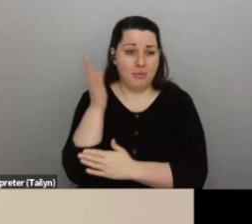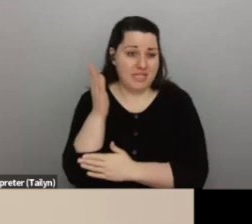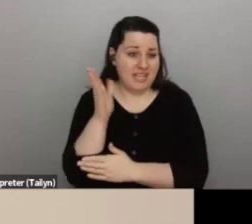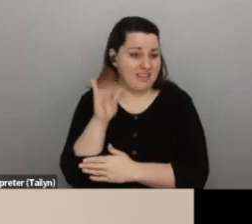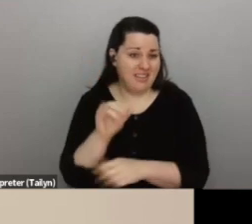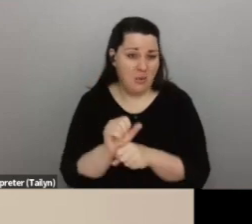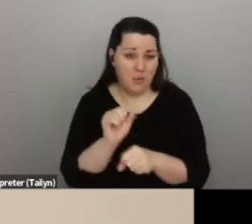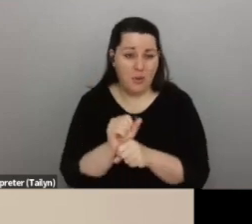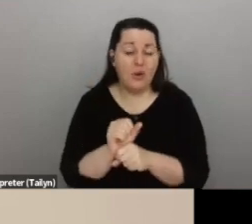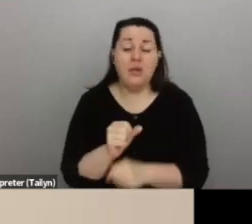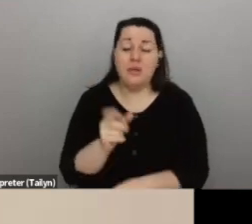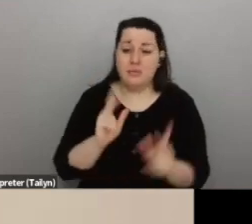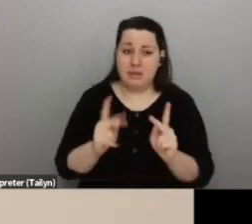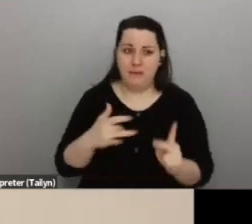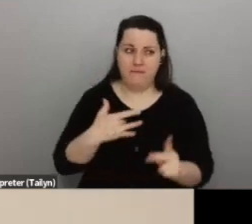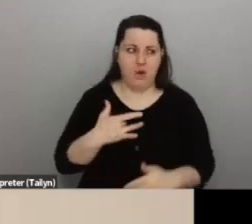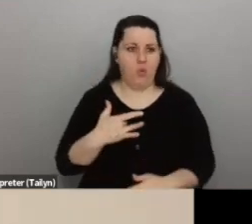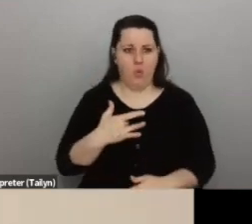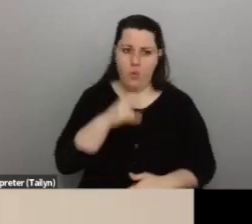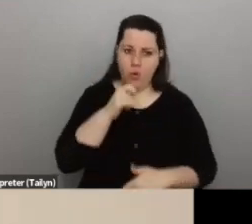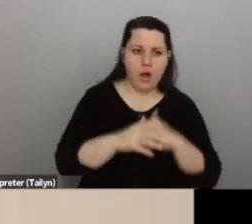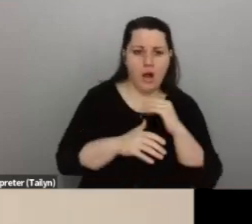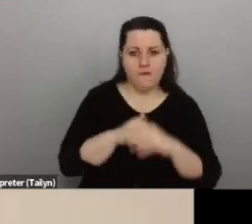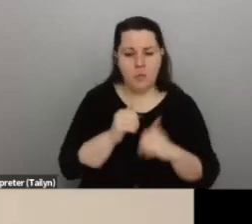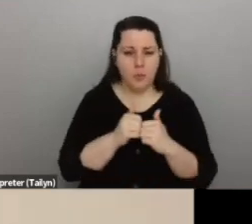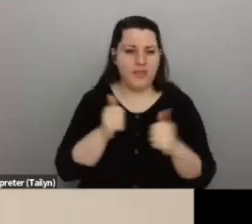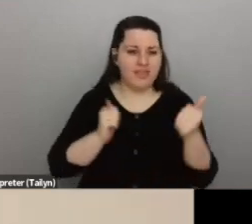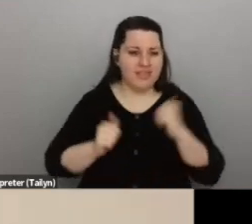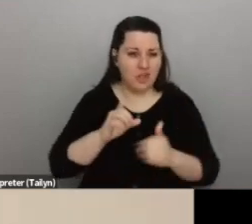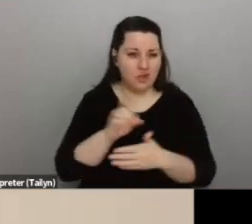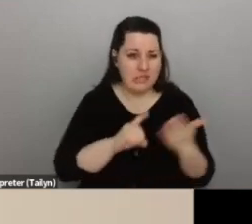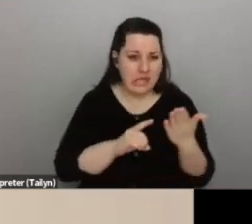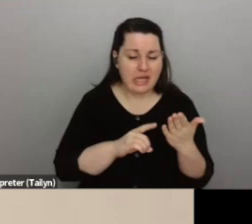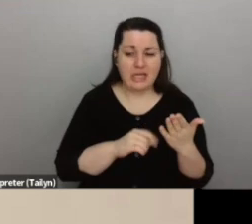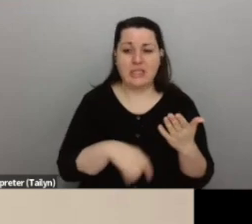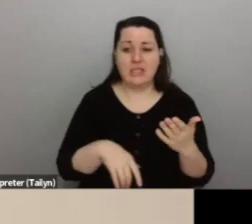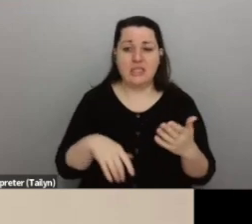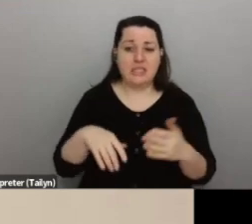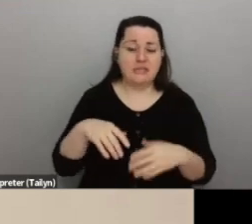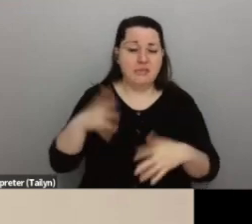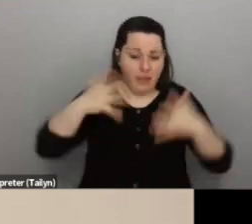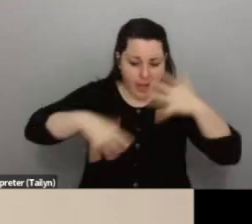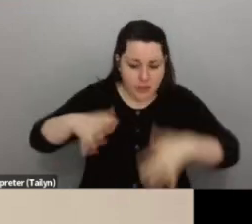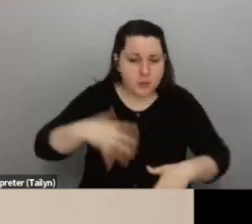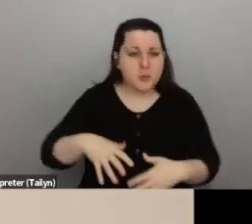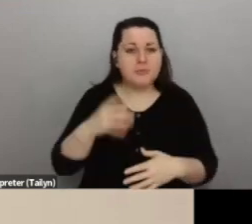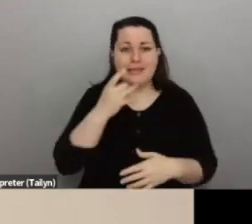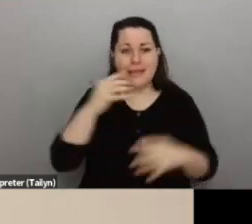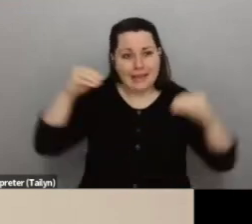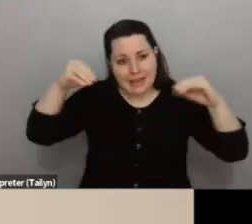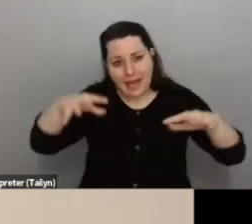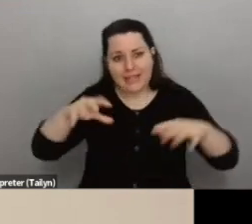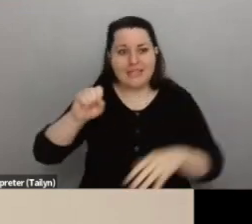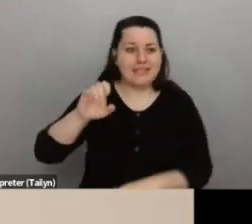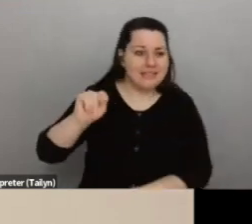of people feel uncomfortable with theater design, costumes, lighting, set, and sound.